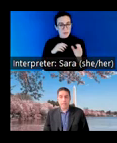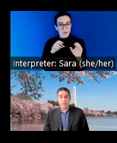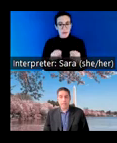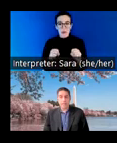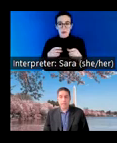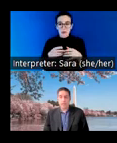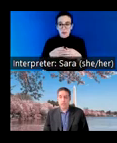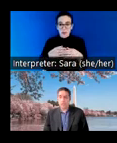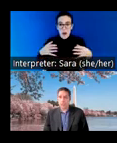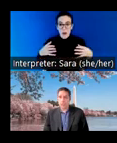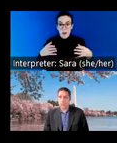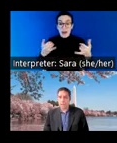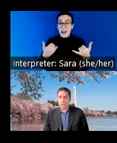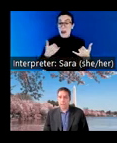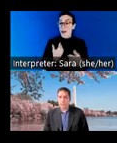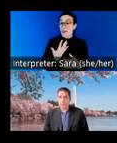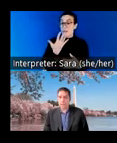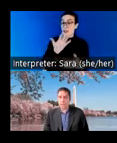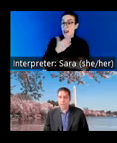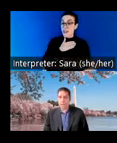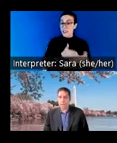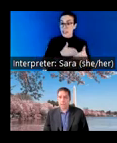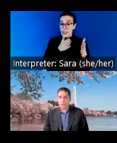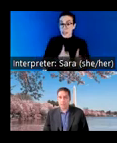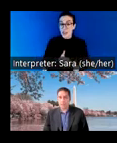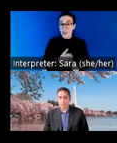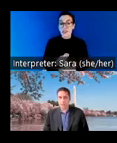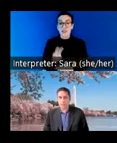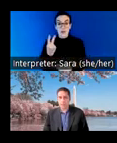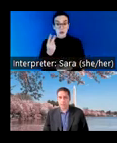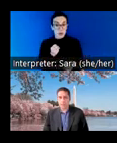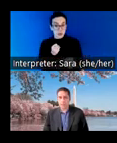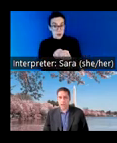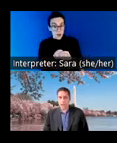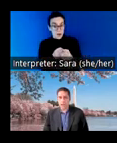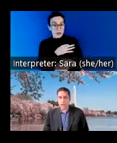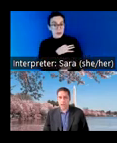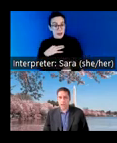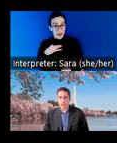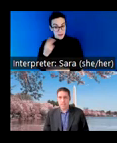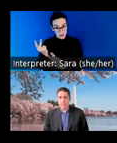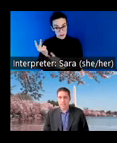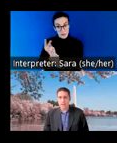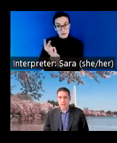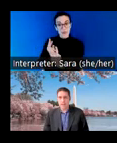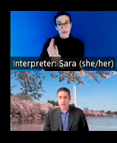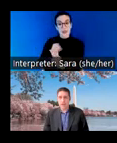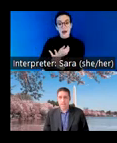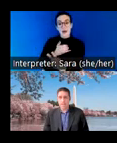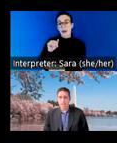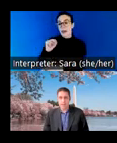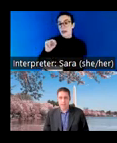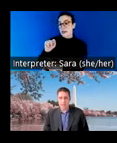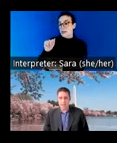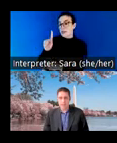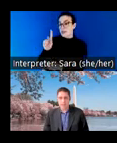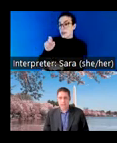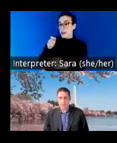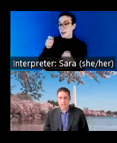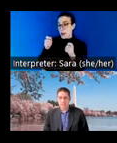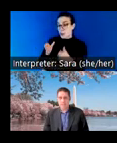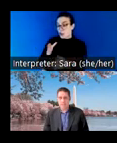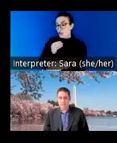5 litigators and 2 support staff, the support staff being our intake manager and our intake